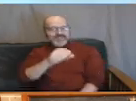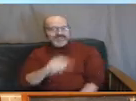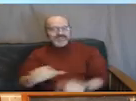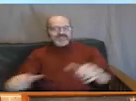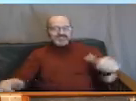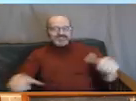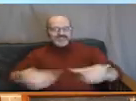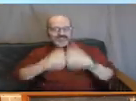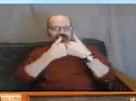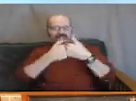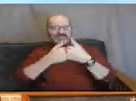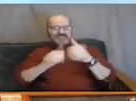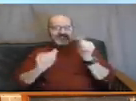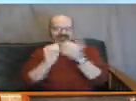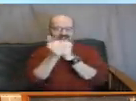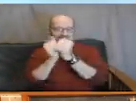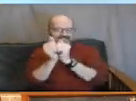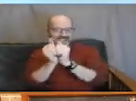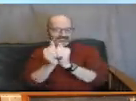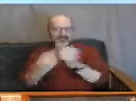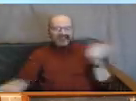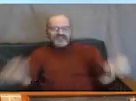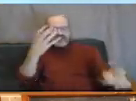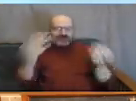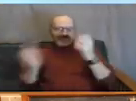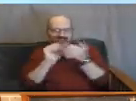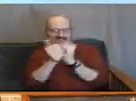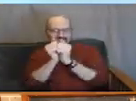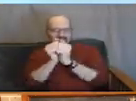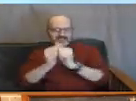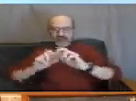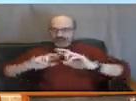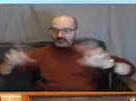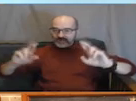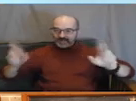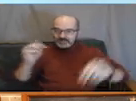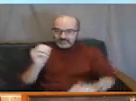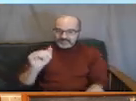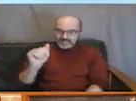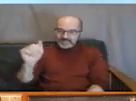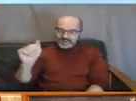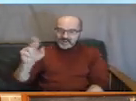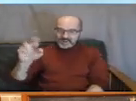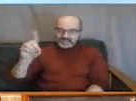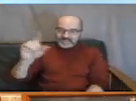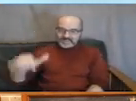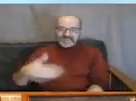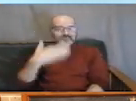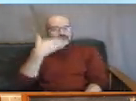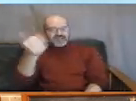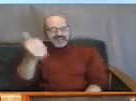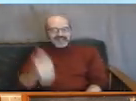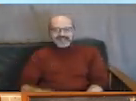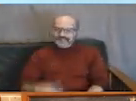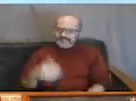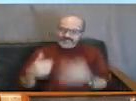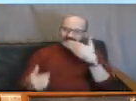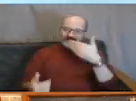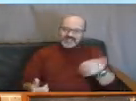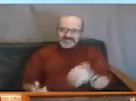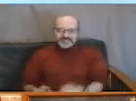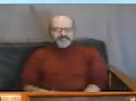Mr. Staley. It's a contest, a juggling contest. Here we go, Mr. Ade. Get your Good luck. Good luck,